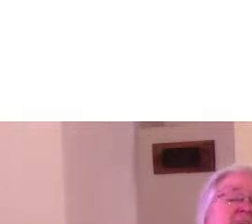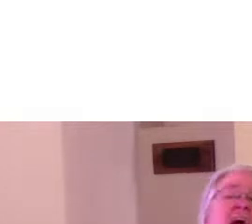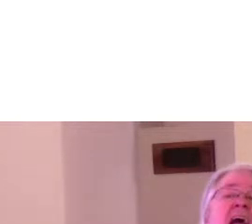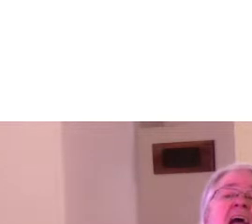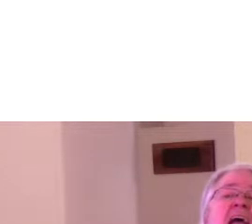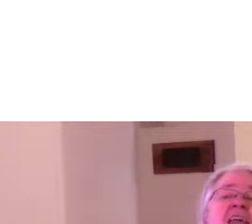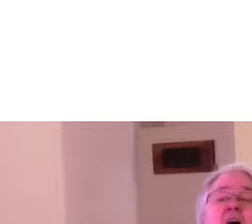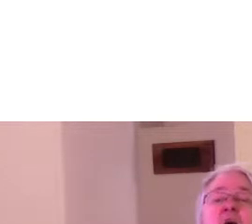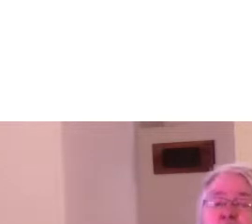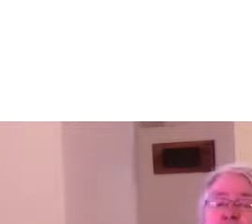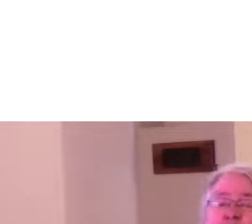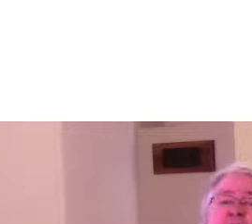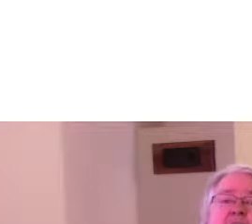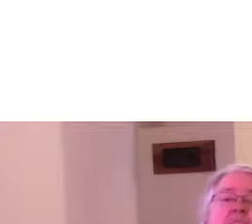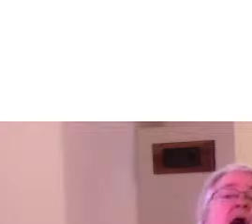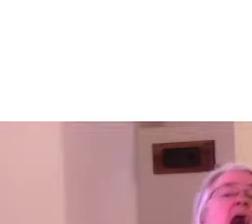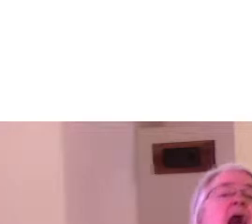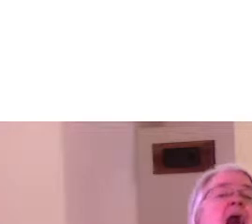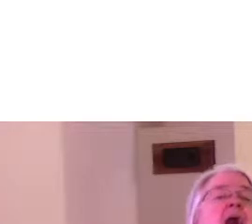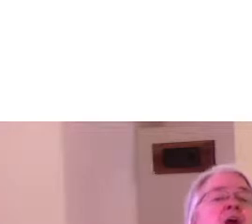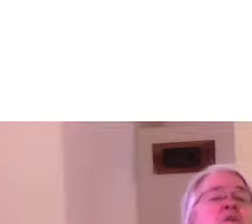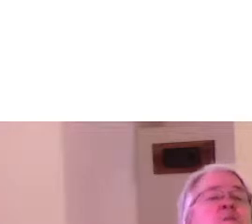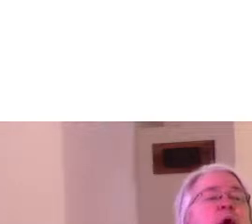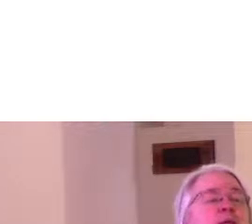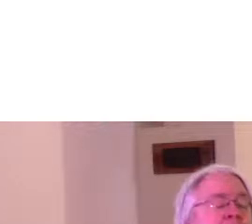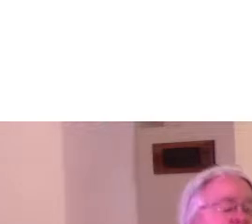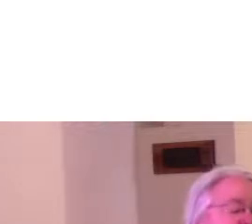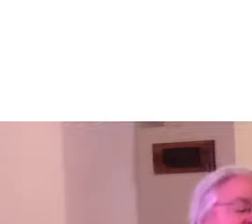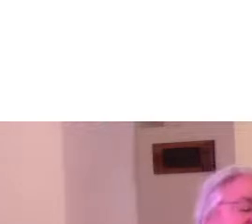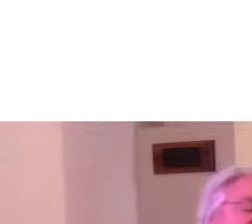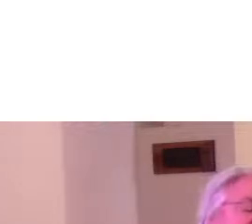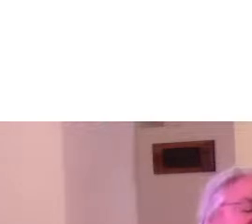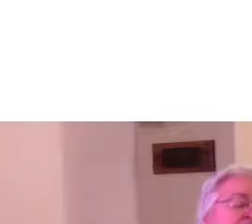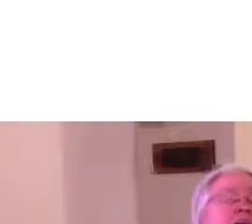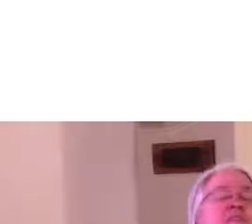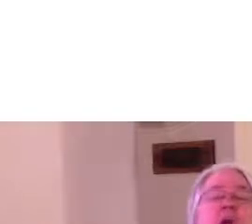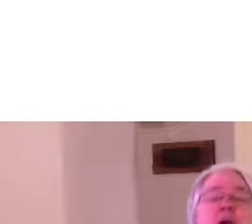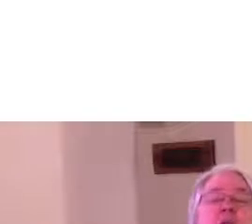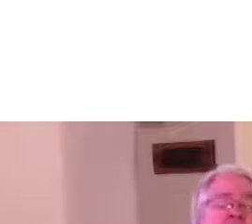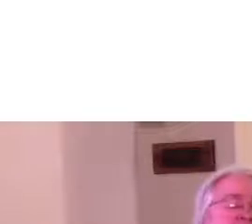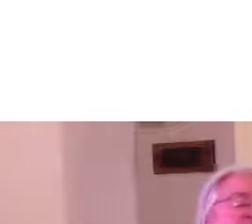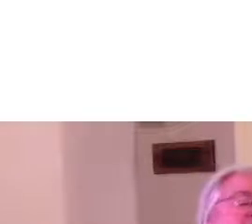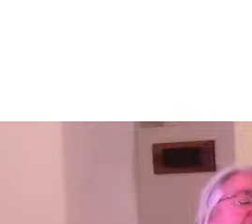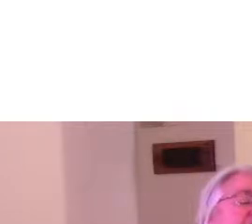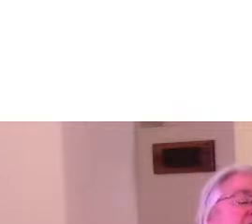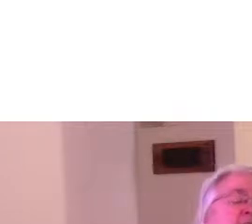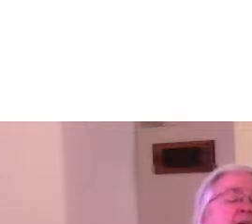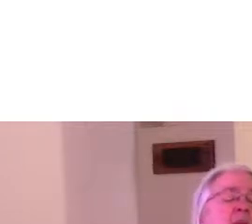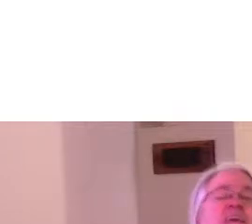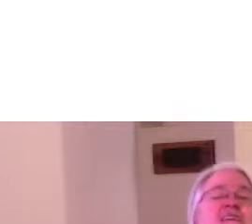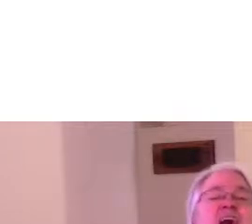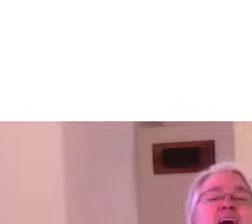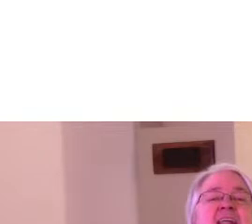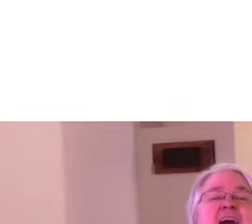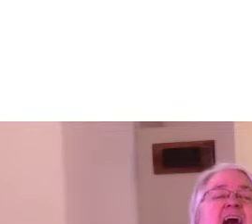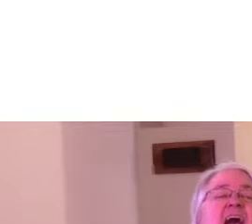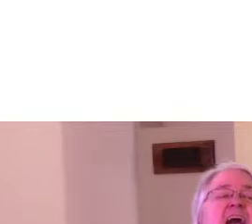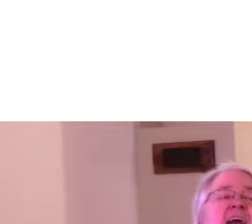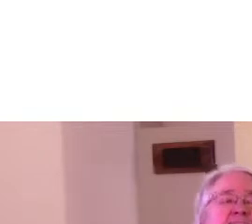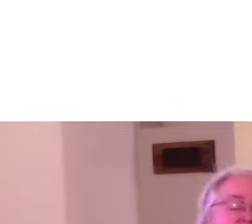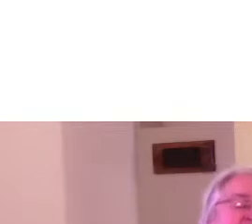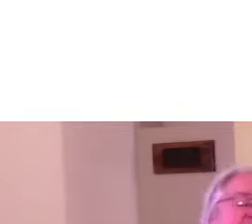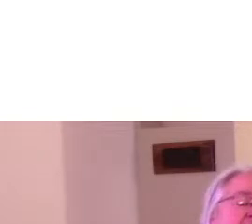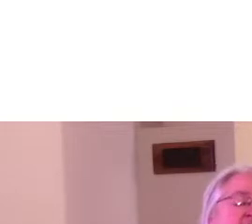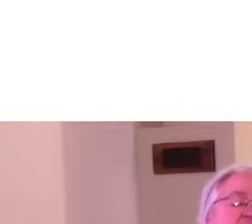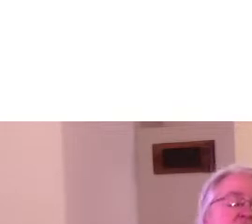that land where I'm bound, where I'm bound. There'll be freedom in that